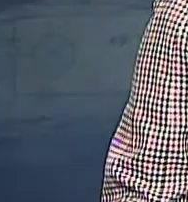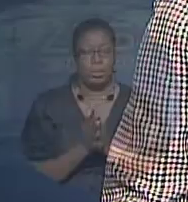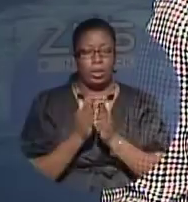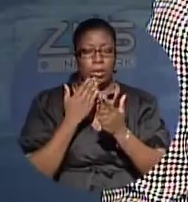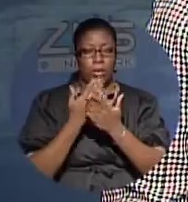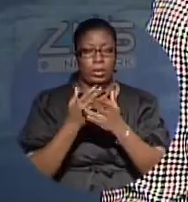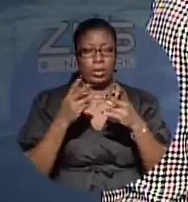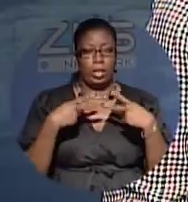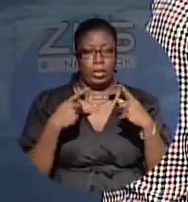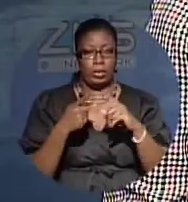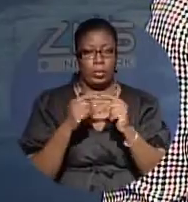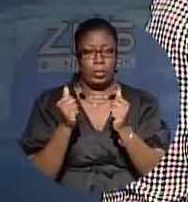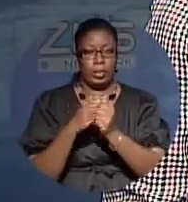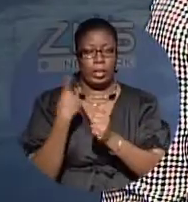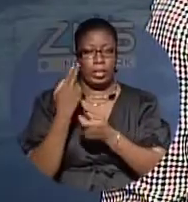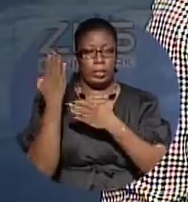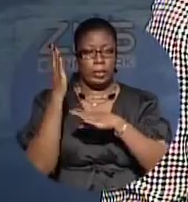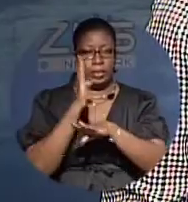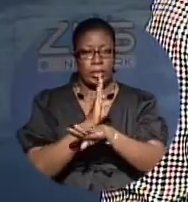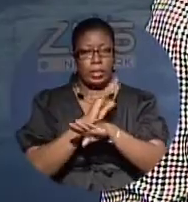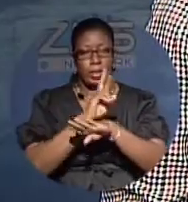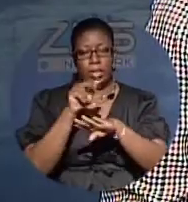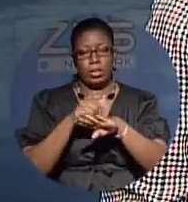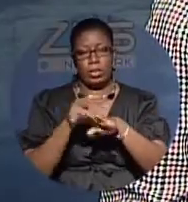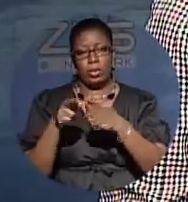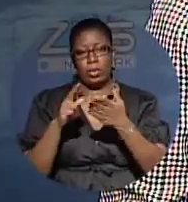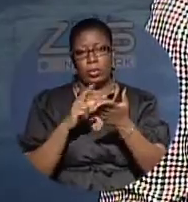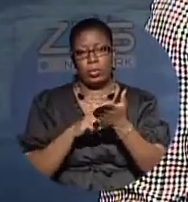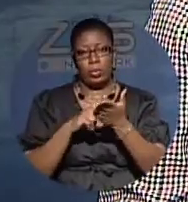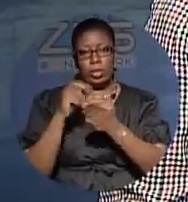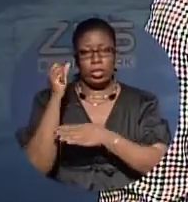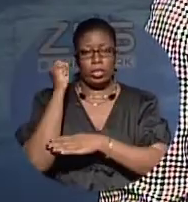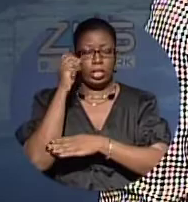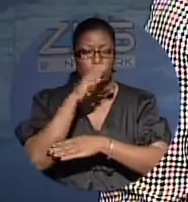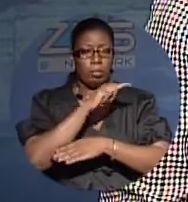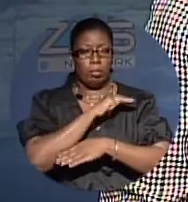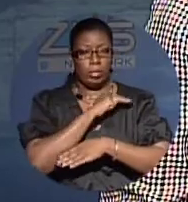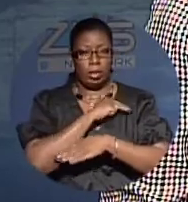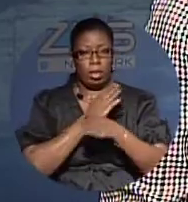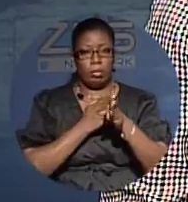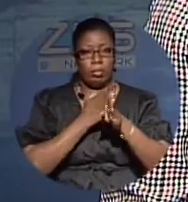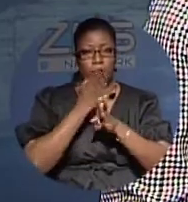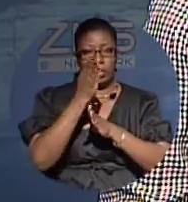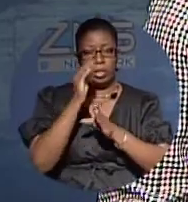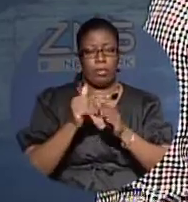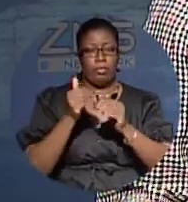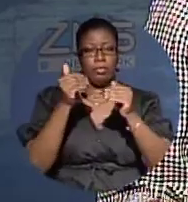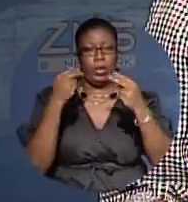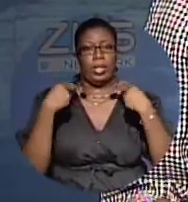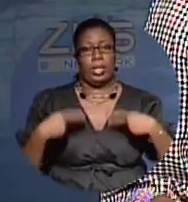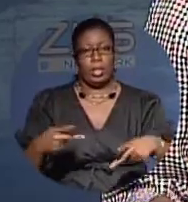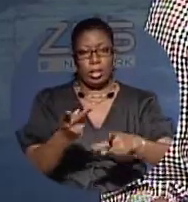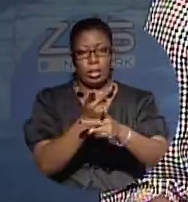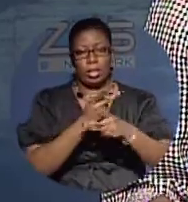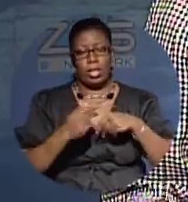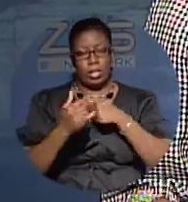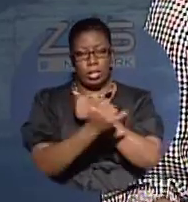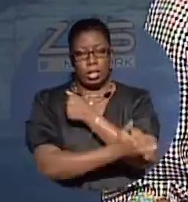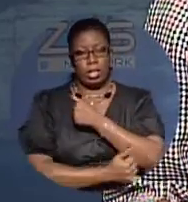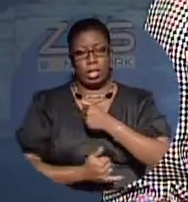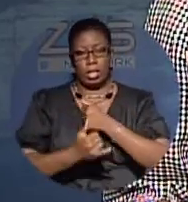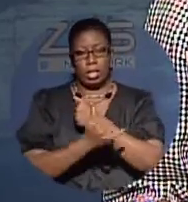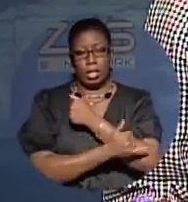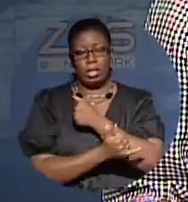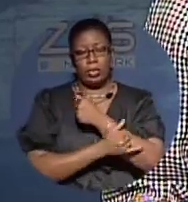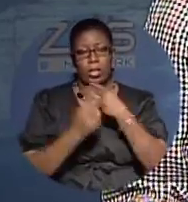Good to have you along this evening. This is the Bahamas Tonight National Report. I'm Shanique Miller. A major step forward in healthcare as the country's premier